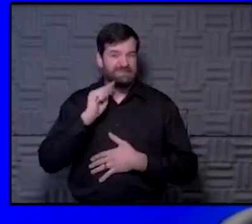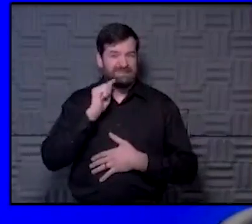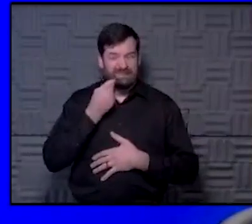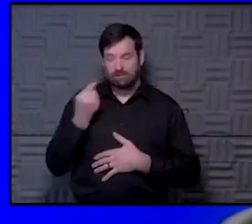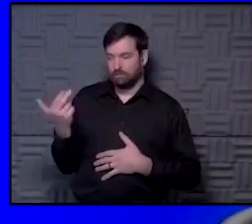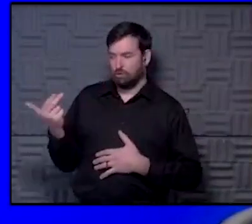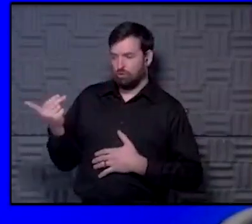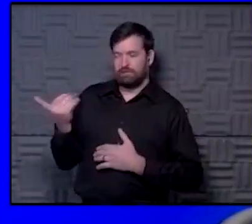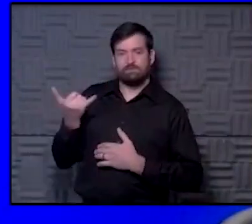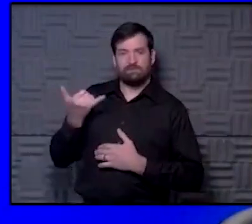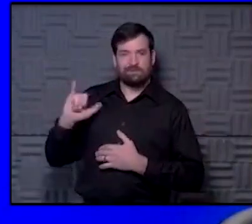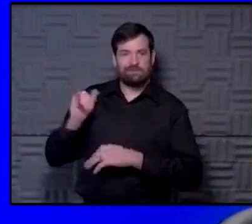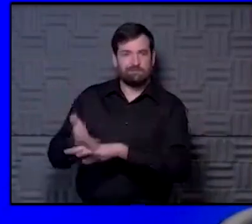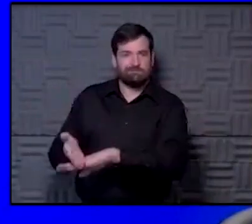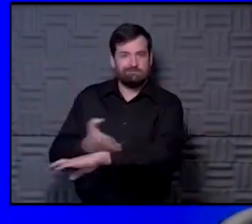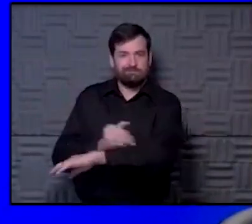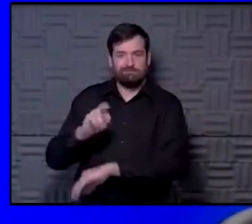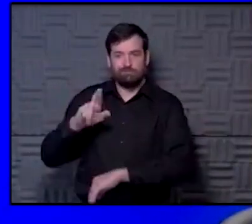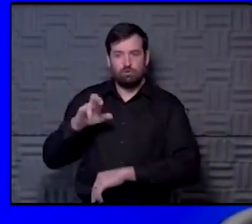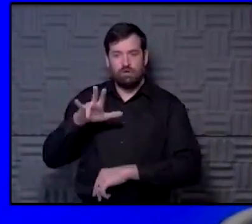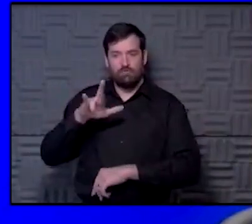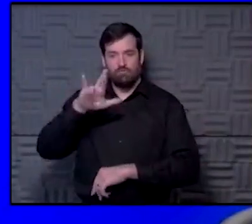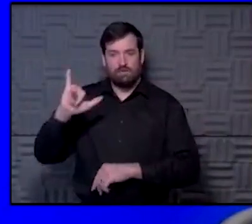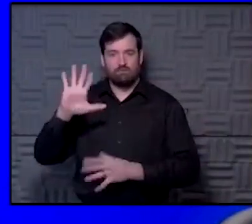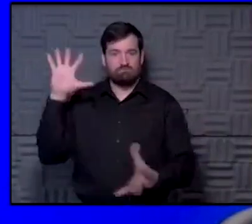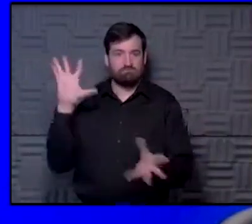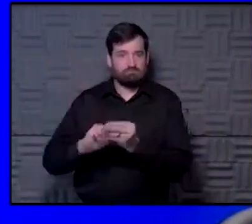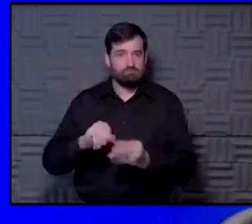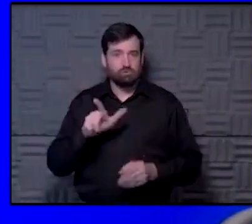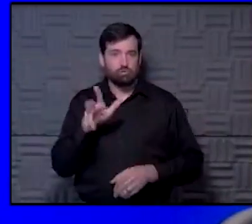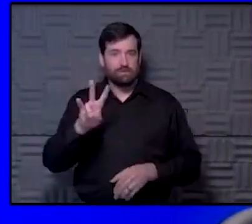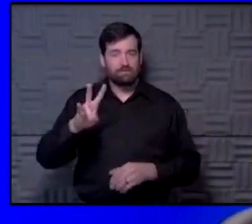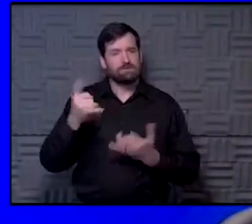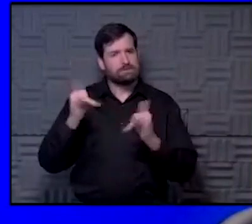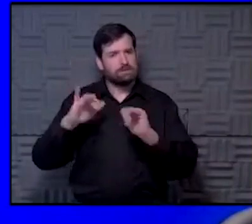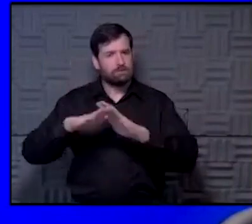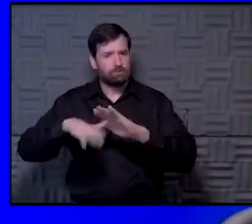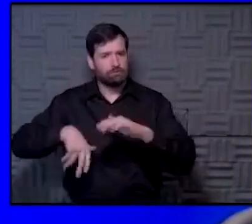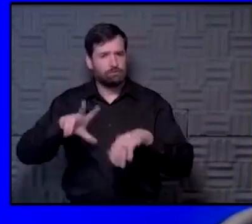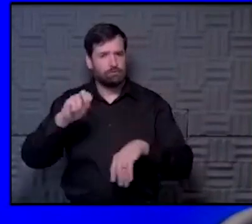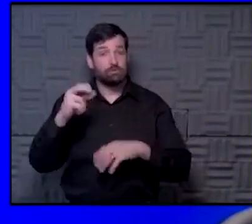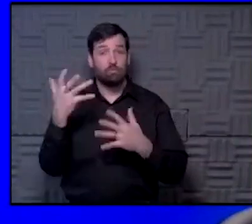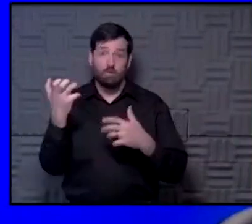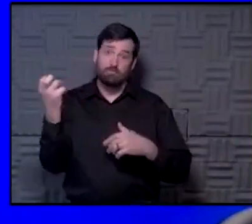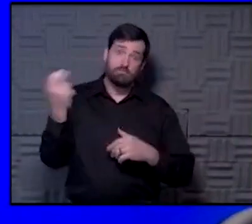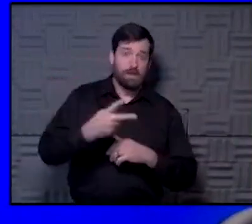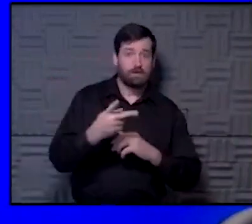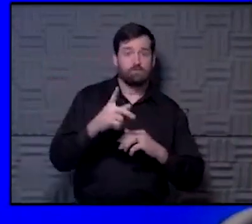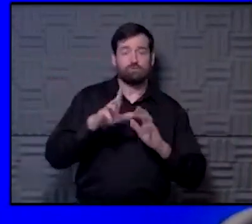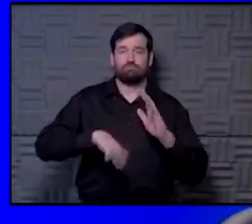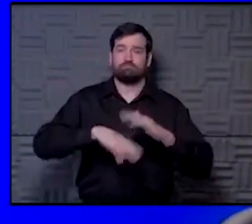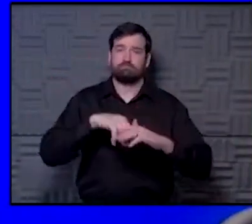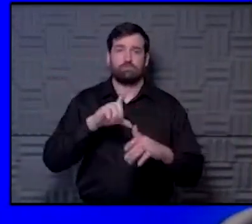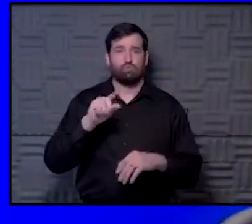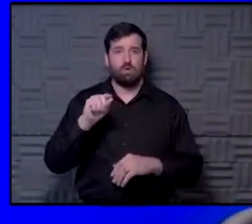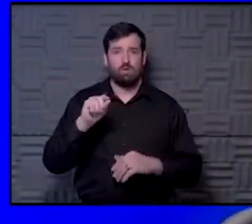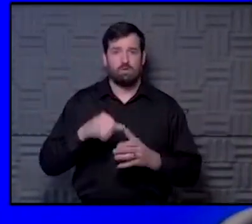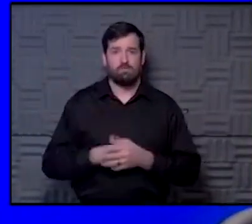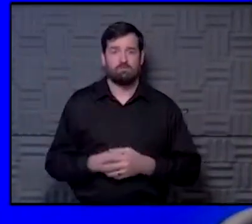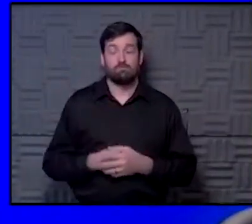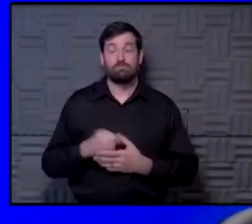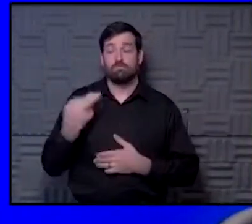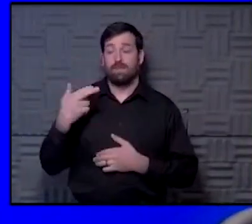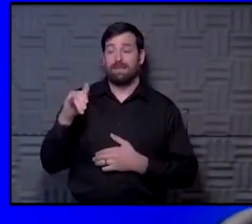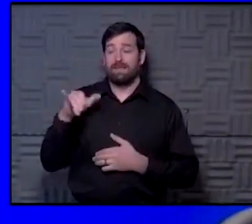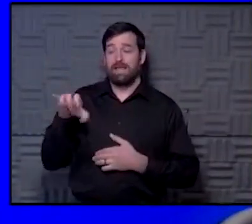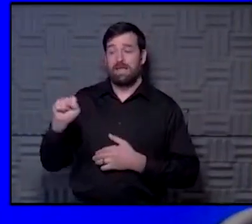13 still in that recovery period, so total of 27. Still under that 30. We would like to get back to 20 total if we could.